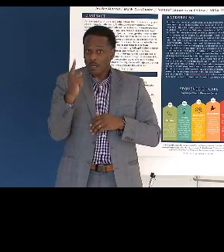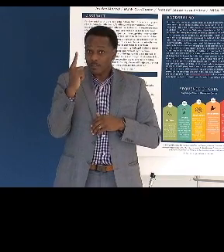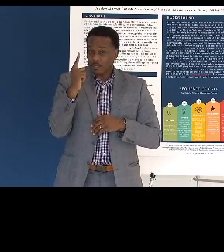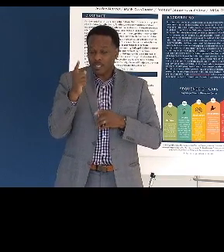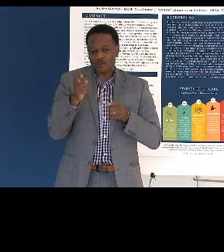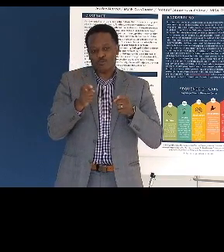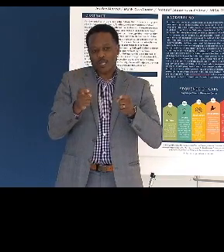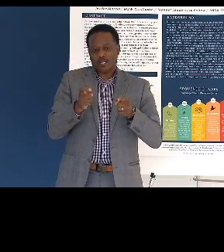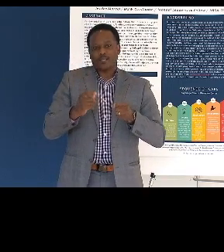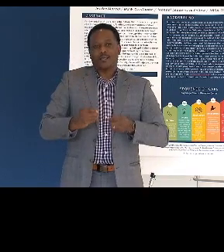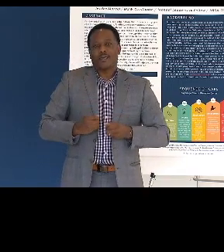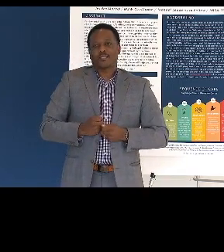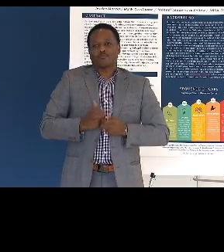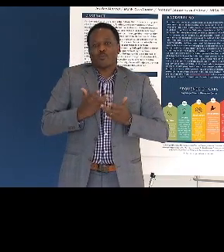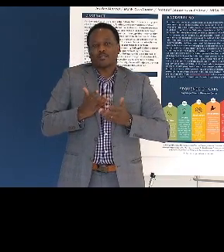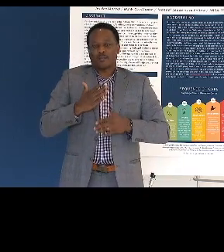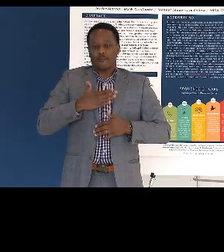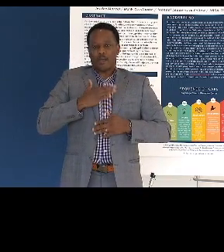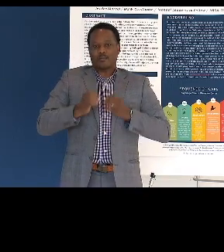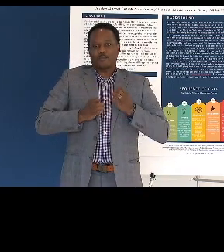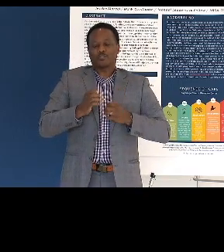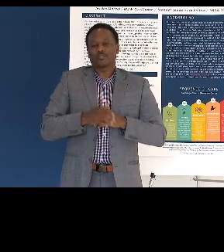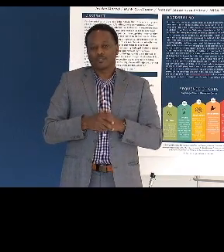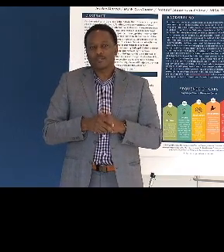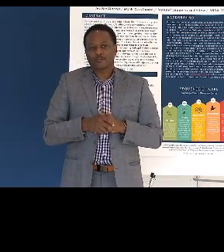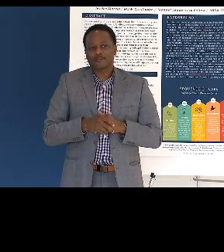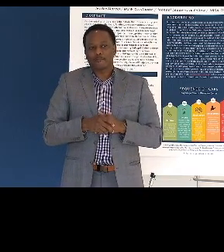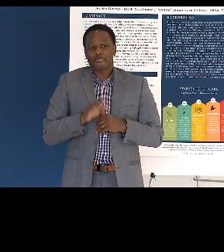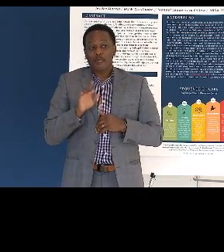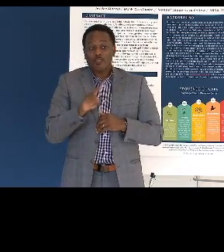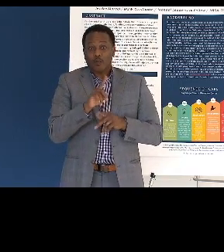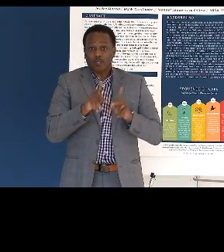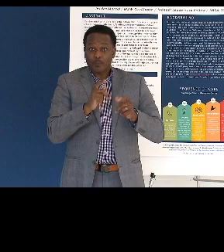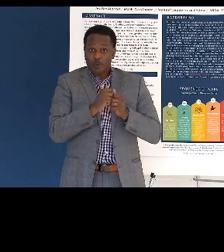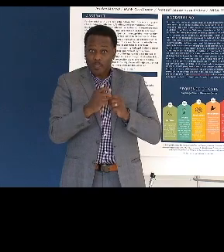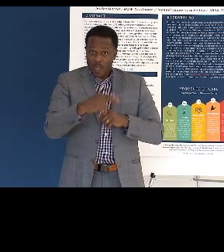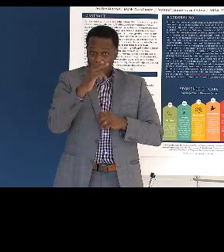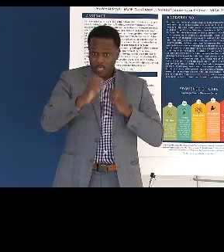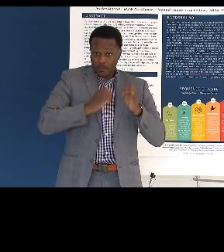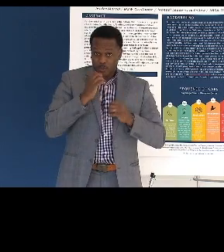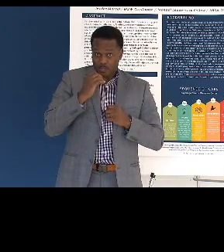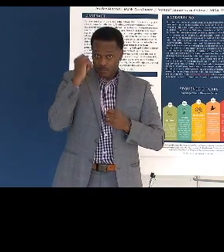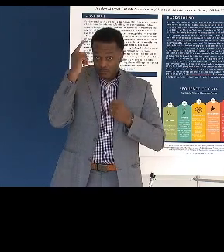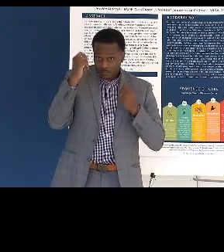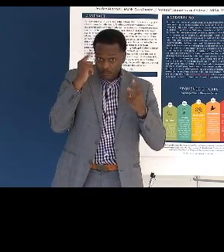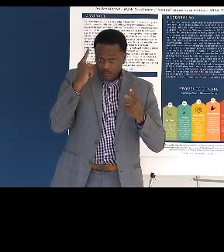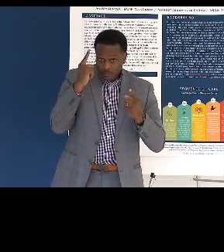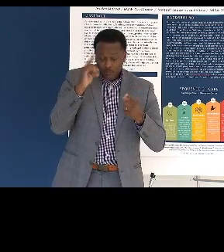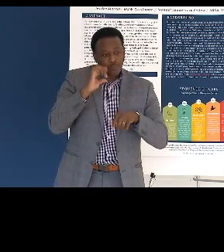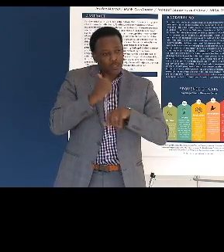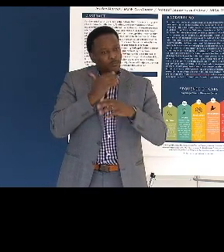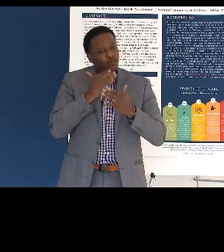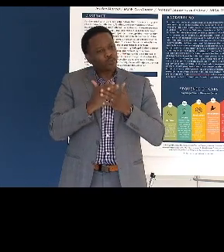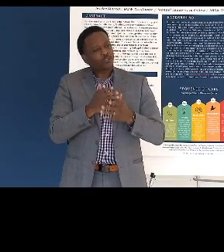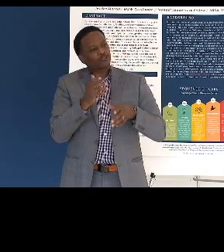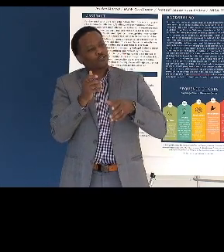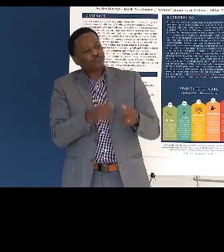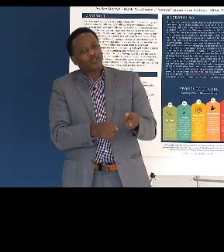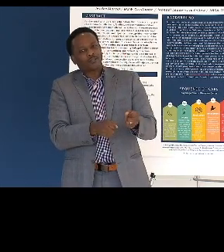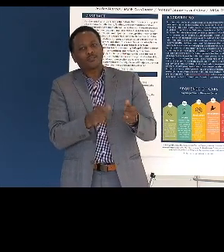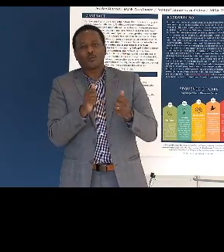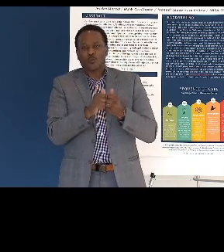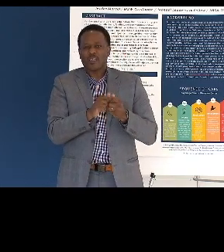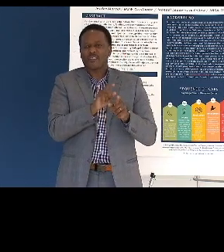regulate, and express emotions. Mentors with high emotional intelligence were better able to establish trust with mentees, which